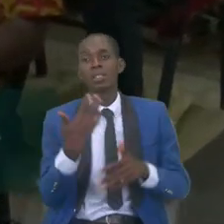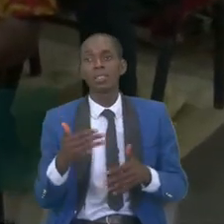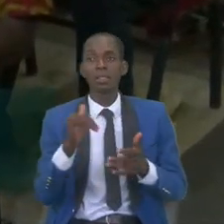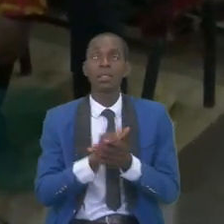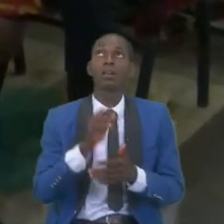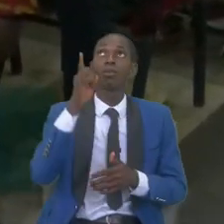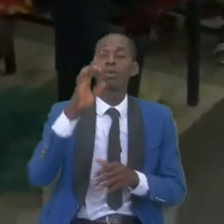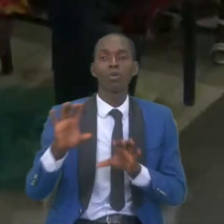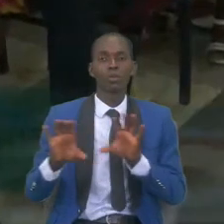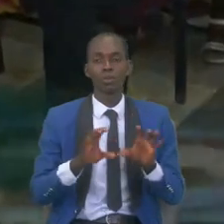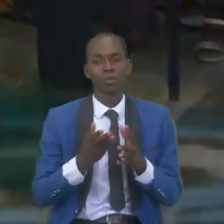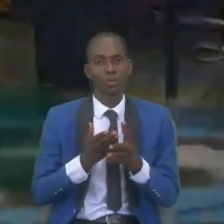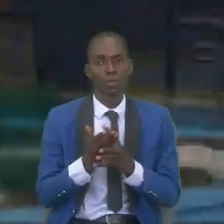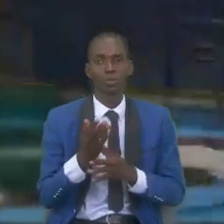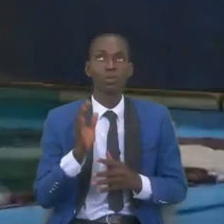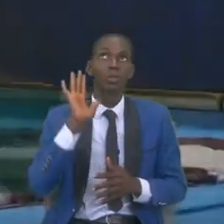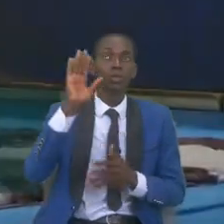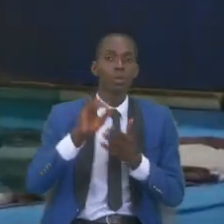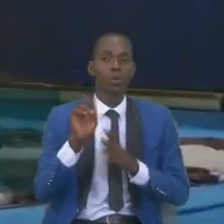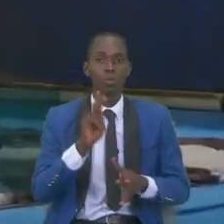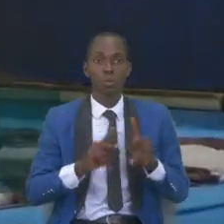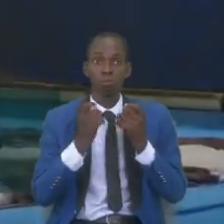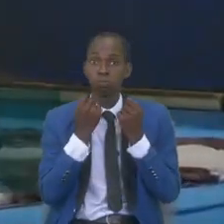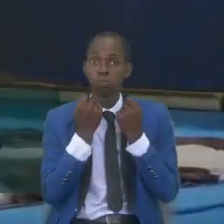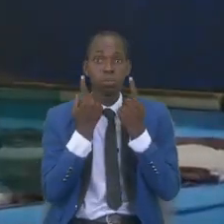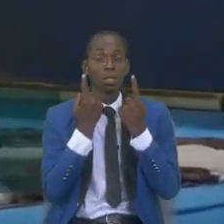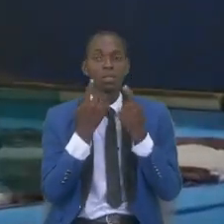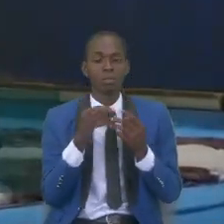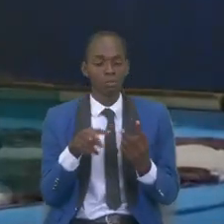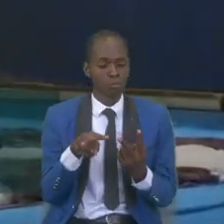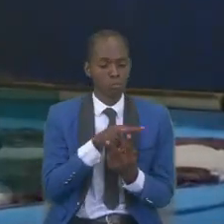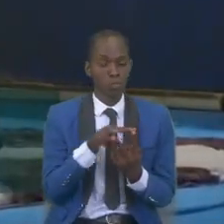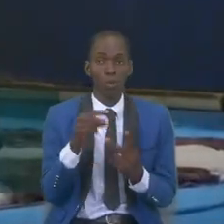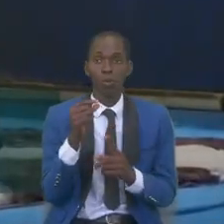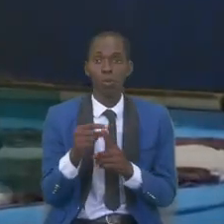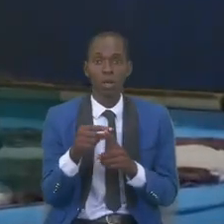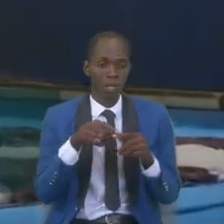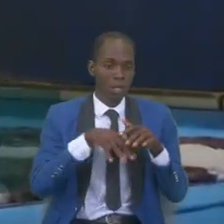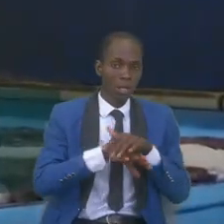his people. Surprisingly, those two words, entrance